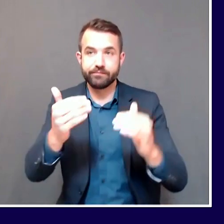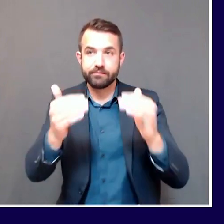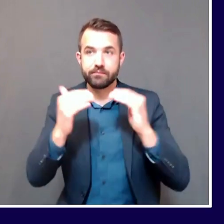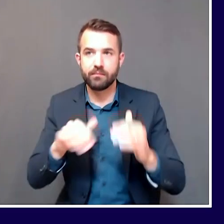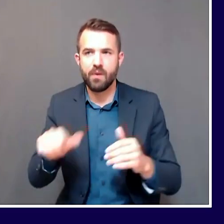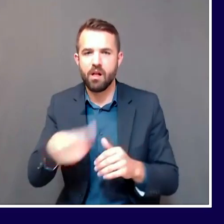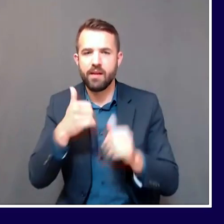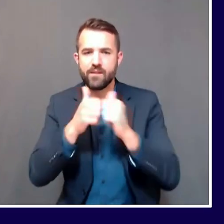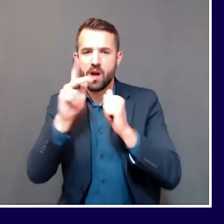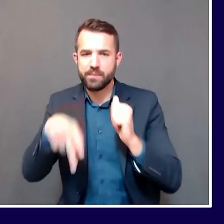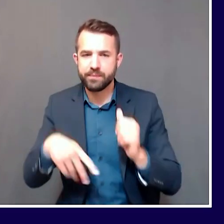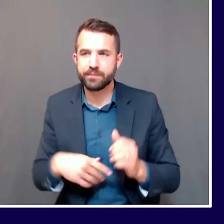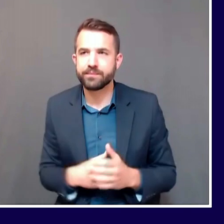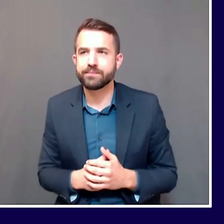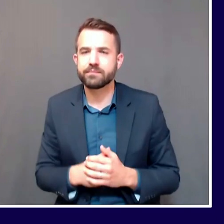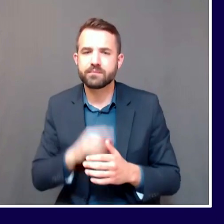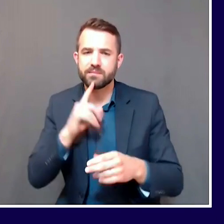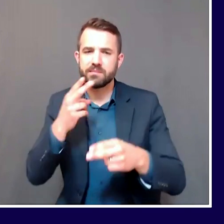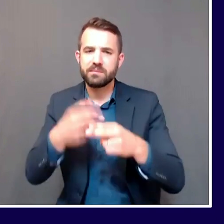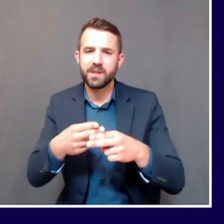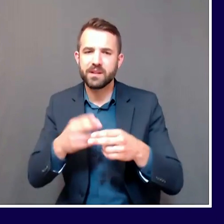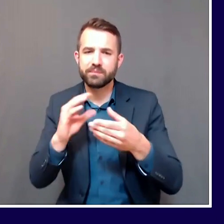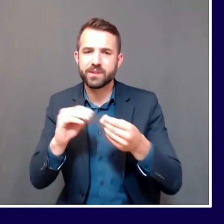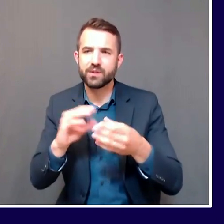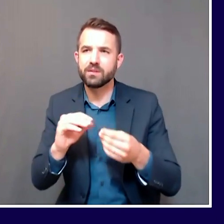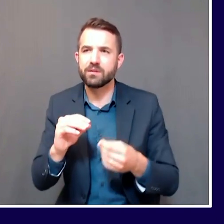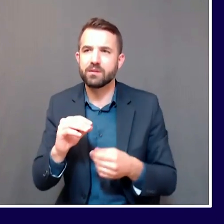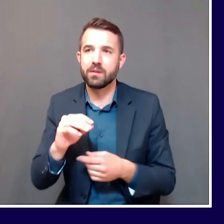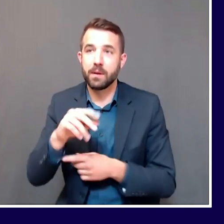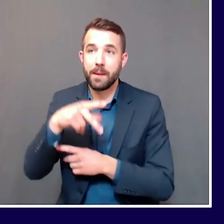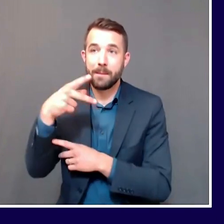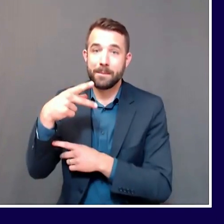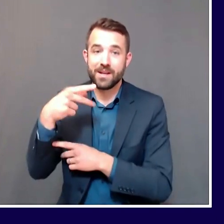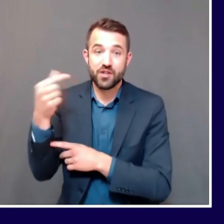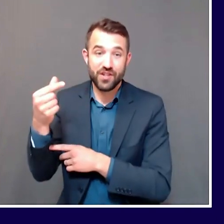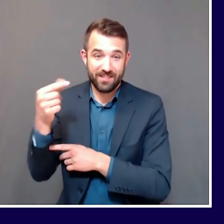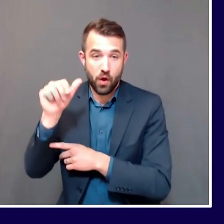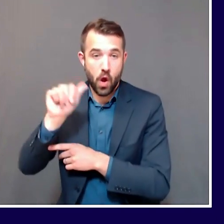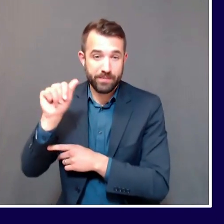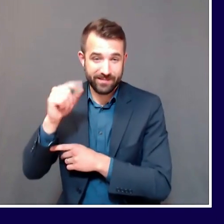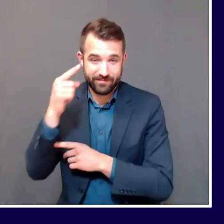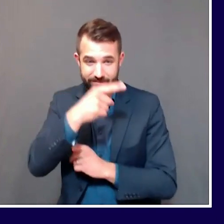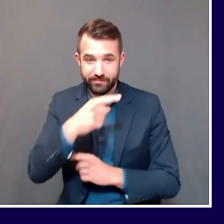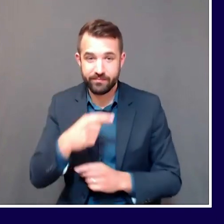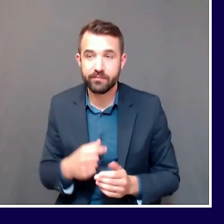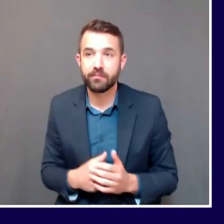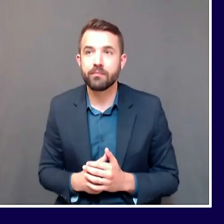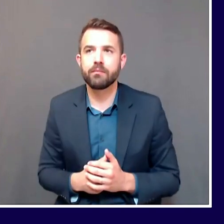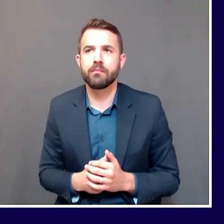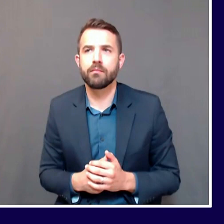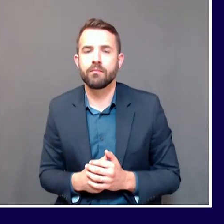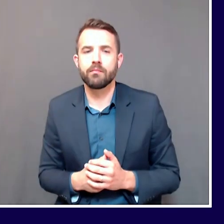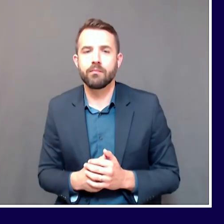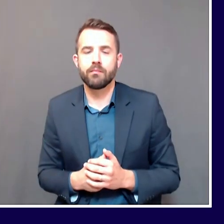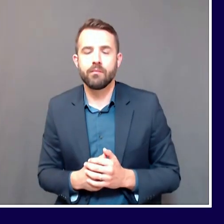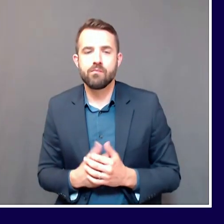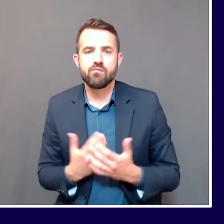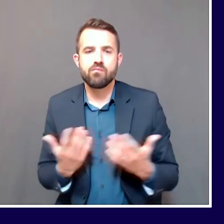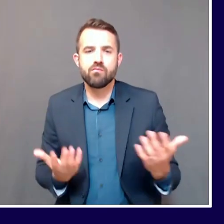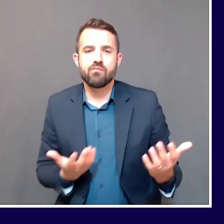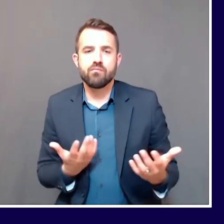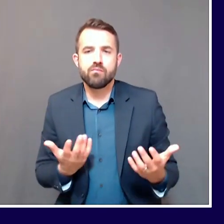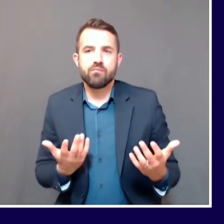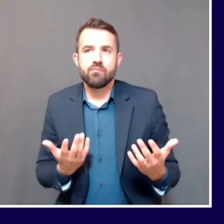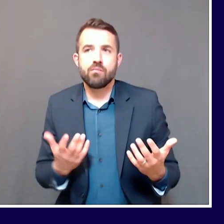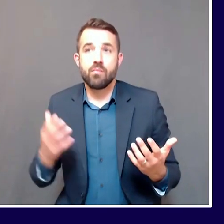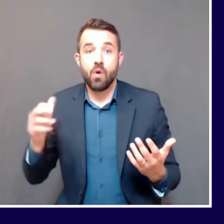You mentioned the follow-up question to the TAM brands. Can you tell us, so why is it taking, these